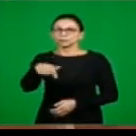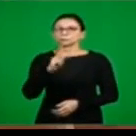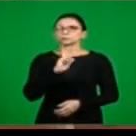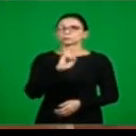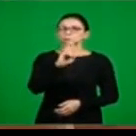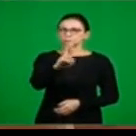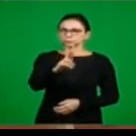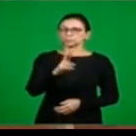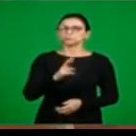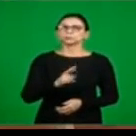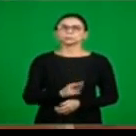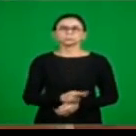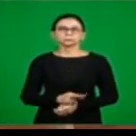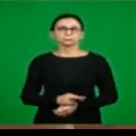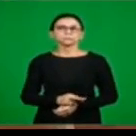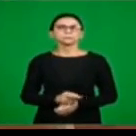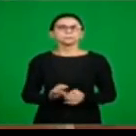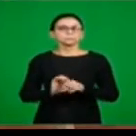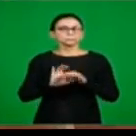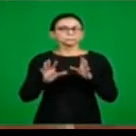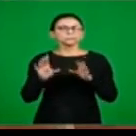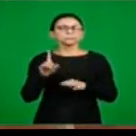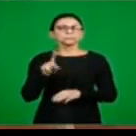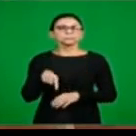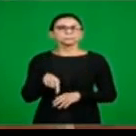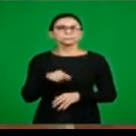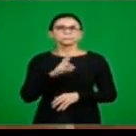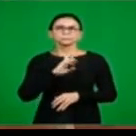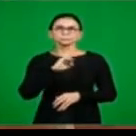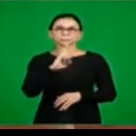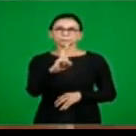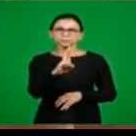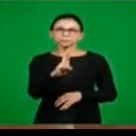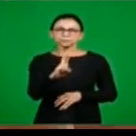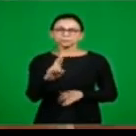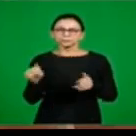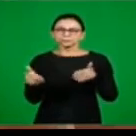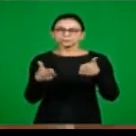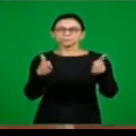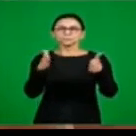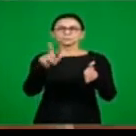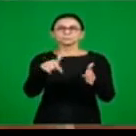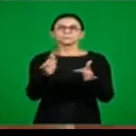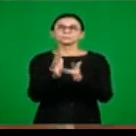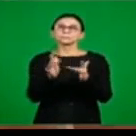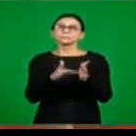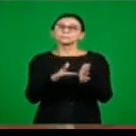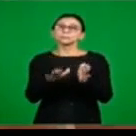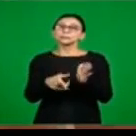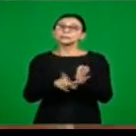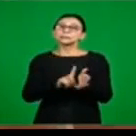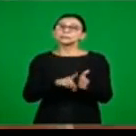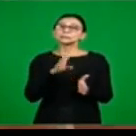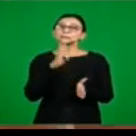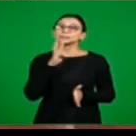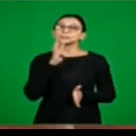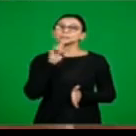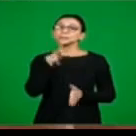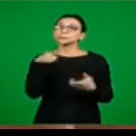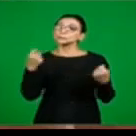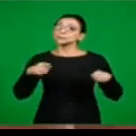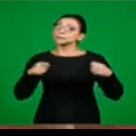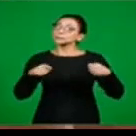So the brethren here, they are all answered. The way is Jesus. So you need to know this